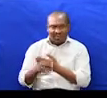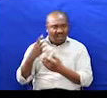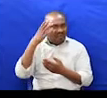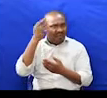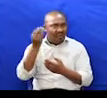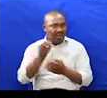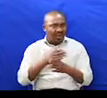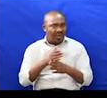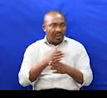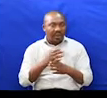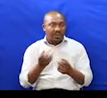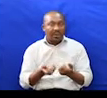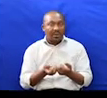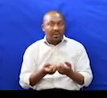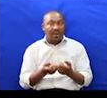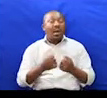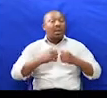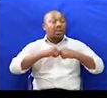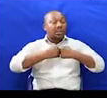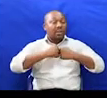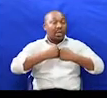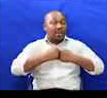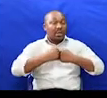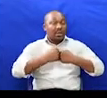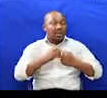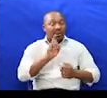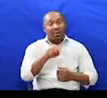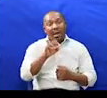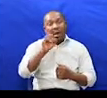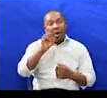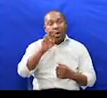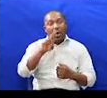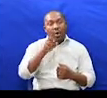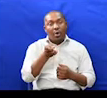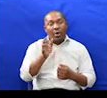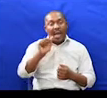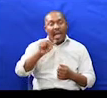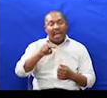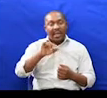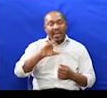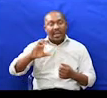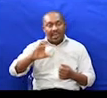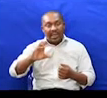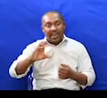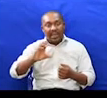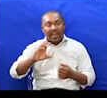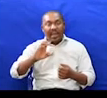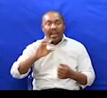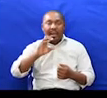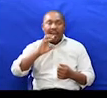This idea was challenged by the organic compound and the complex compound.